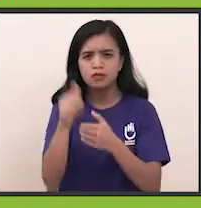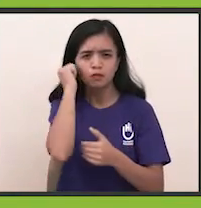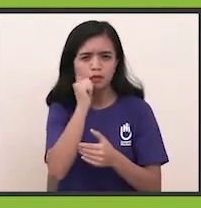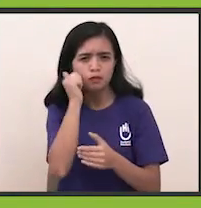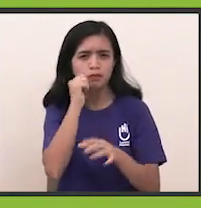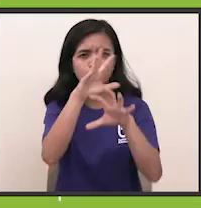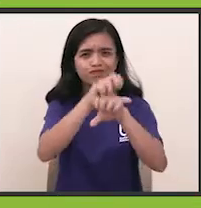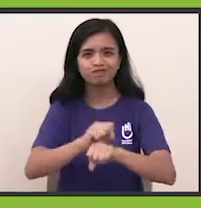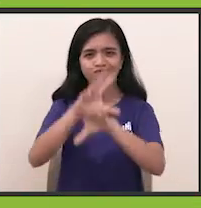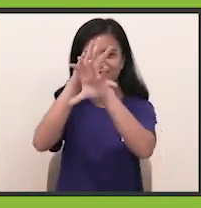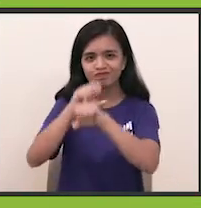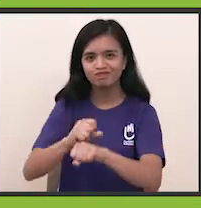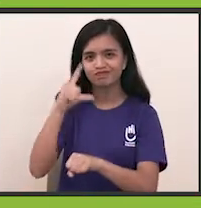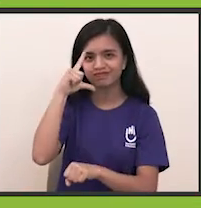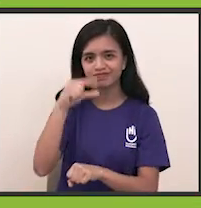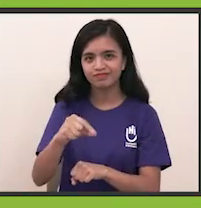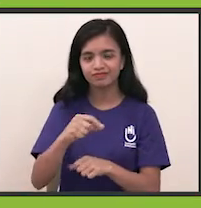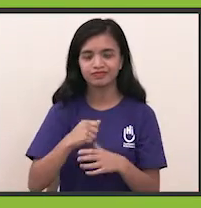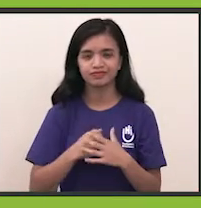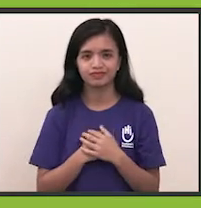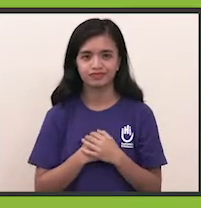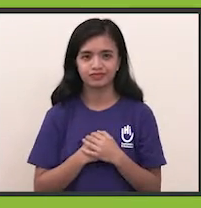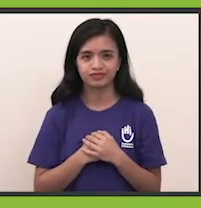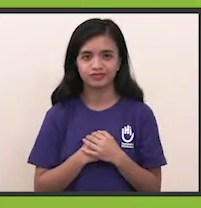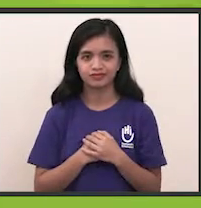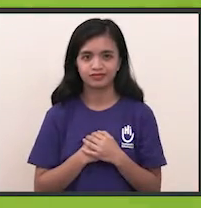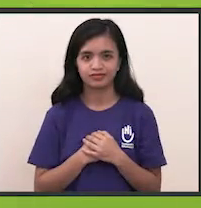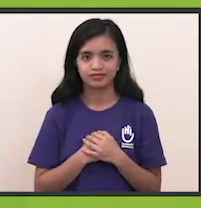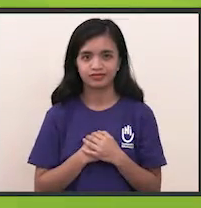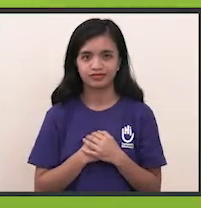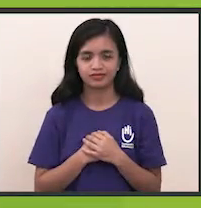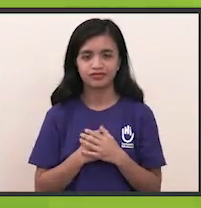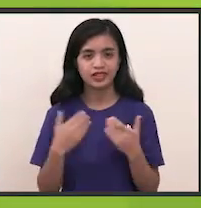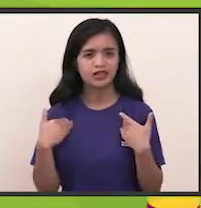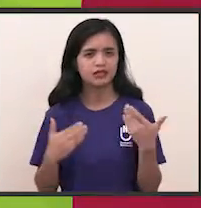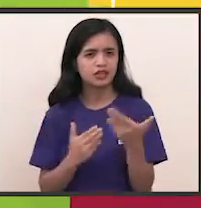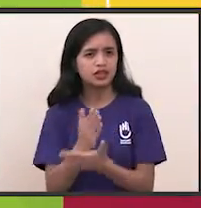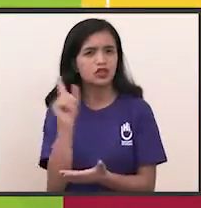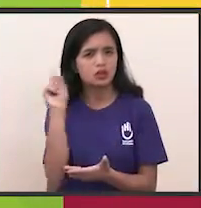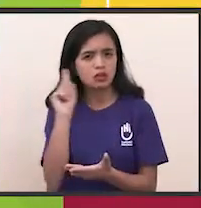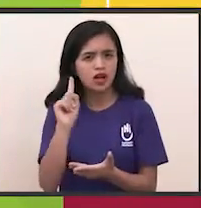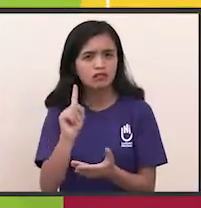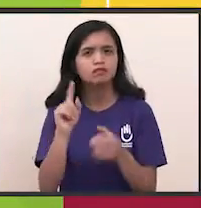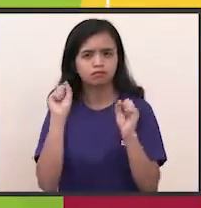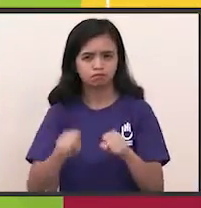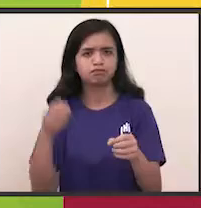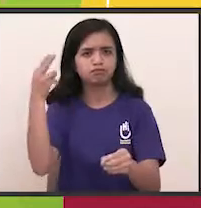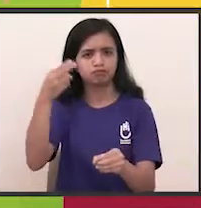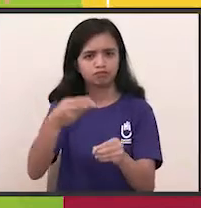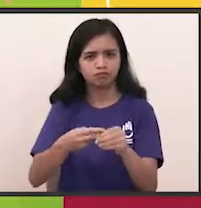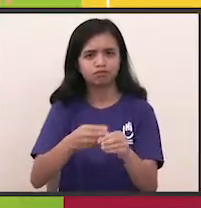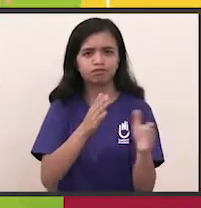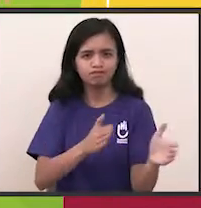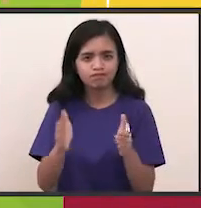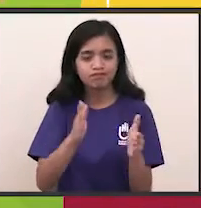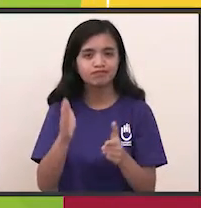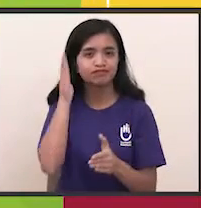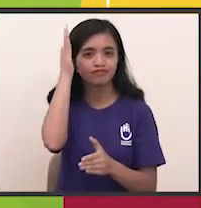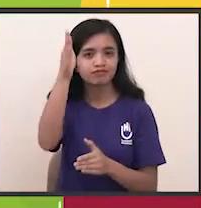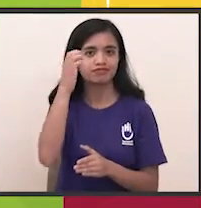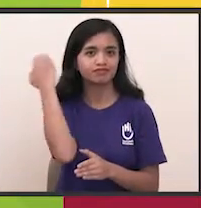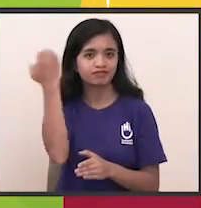usual daily routines as quickly as possible. You have the right to participate in preparing for